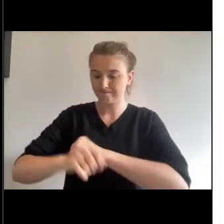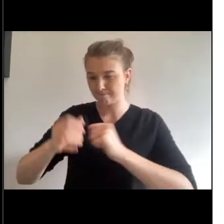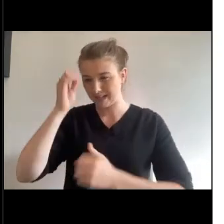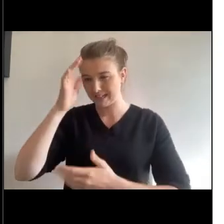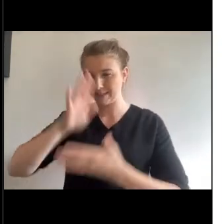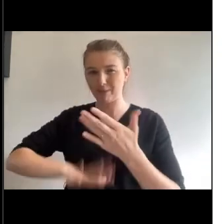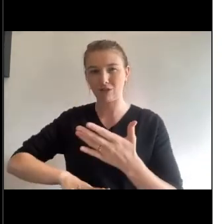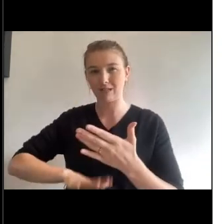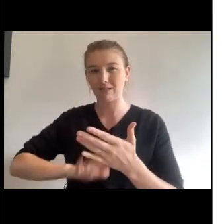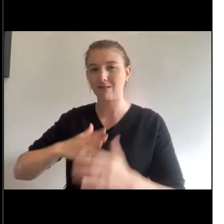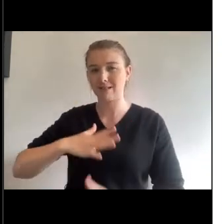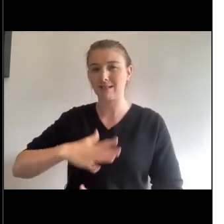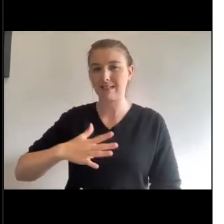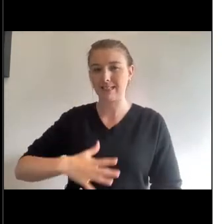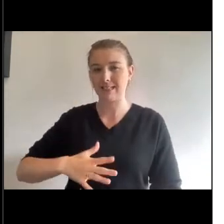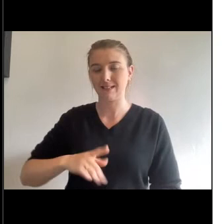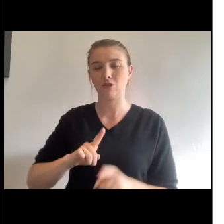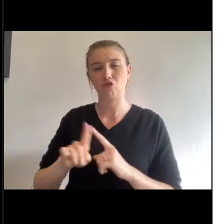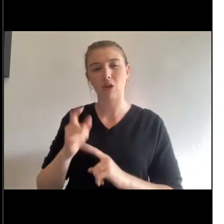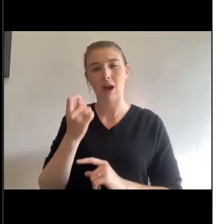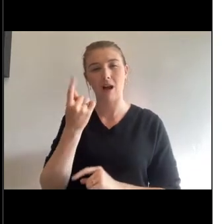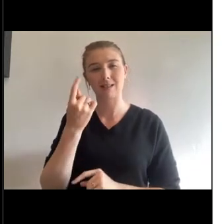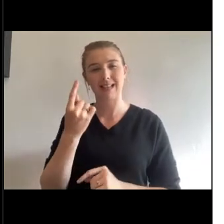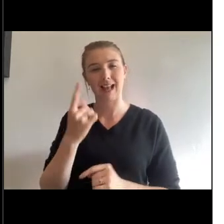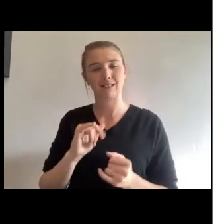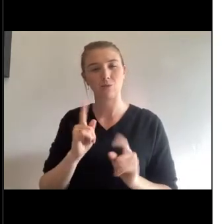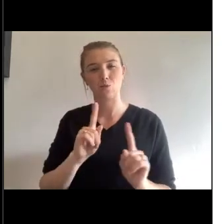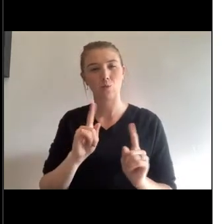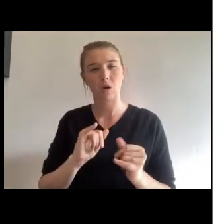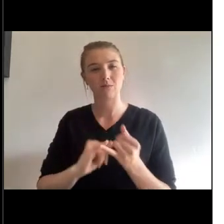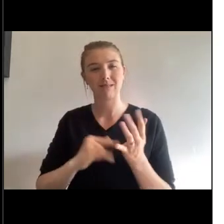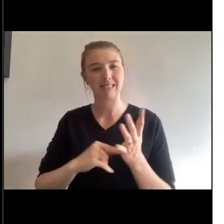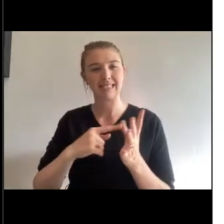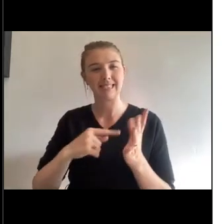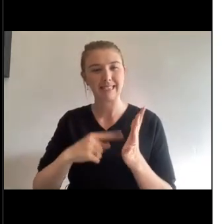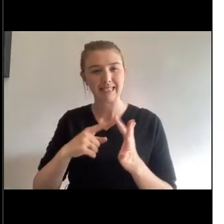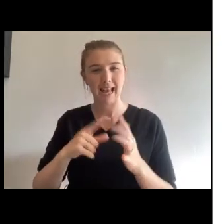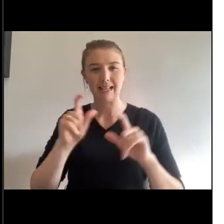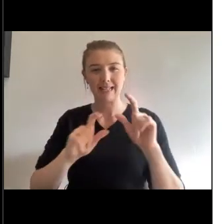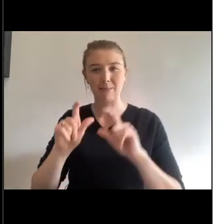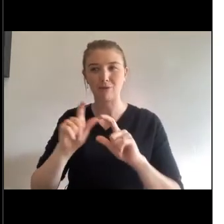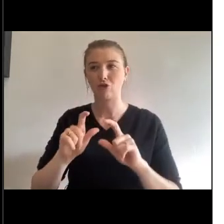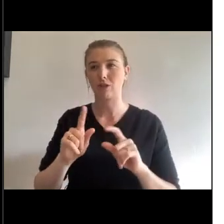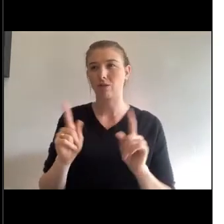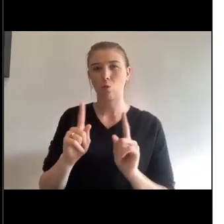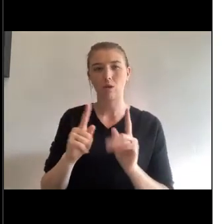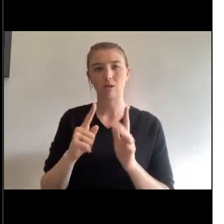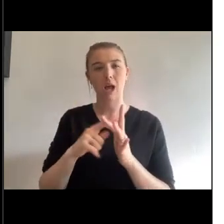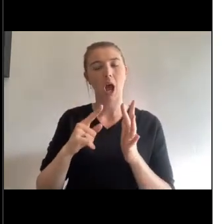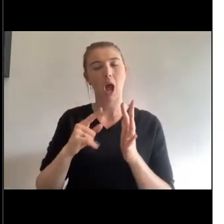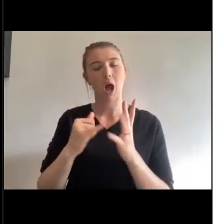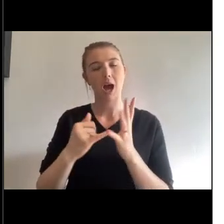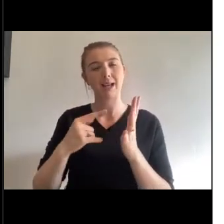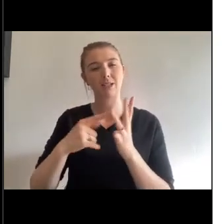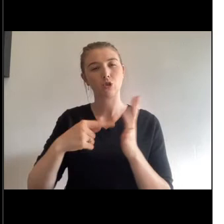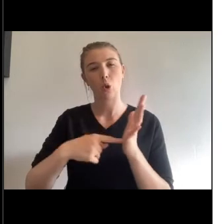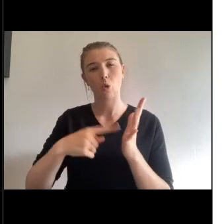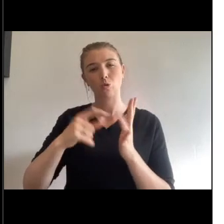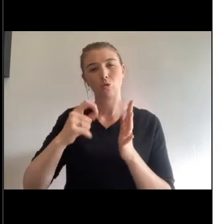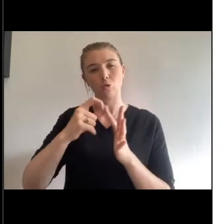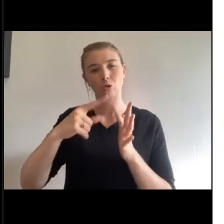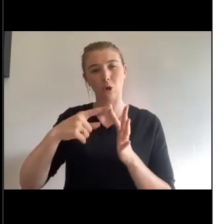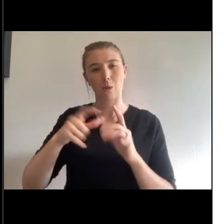understanding what solid state chemistry was, what was particle forming step was, what isotope chemistry was, what actually happened in